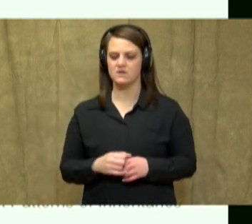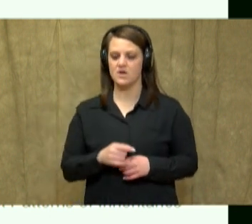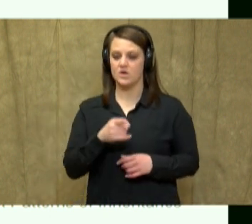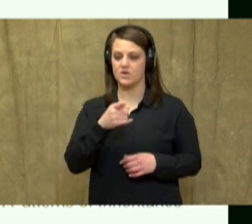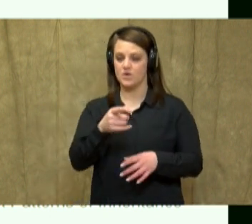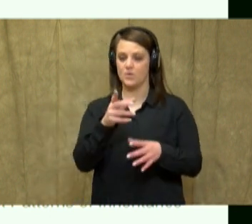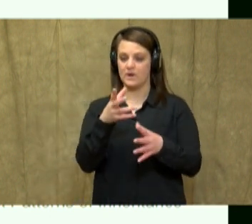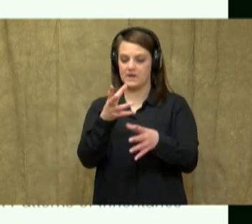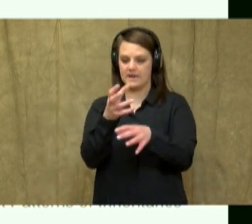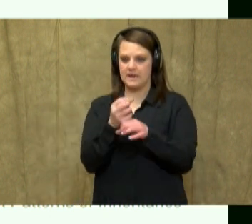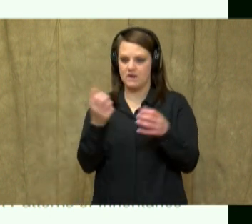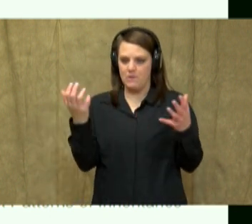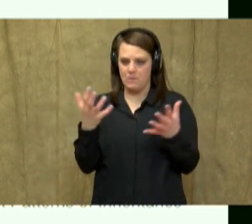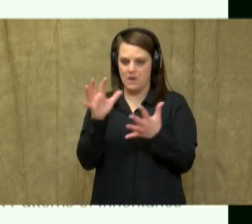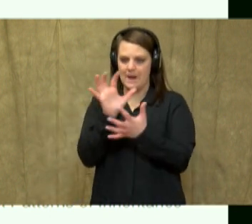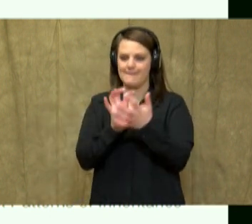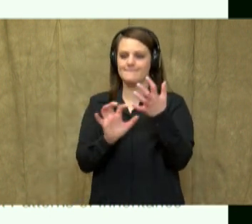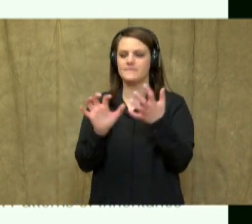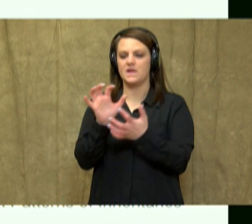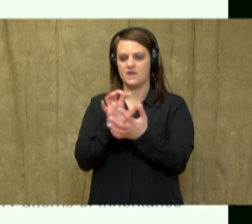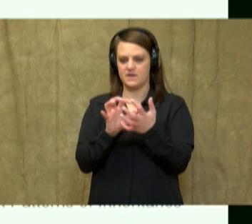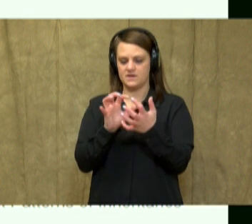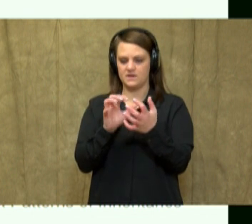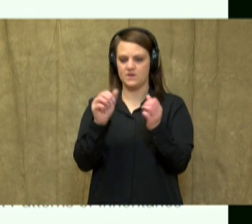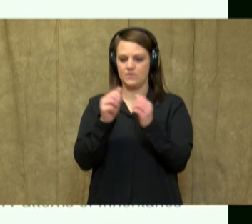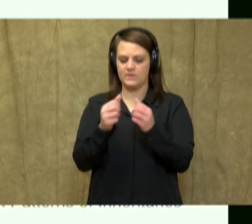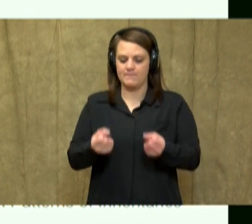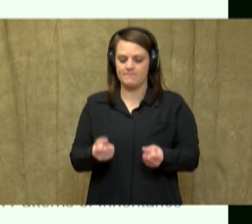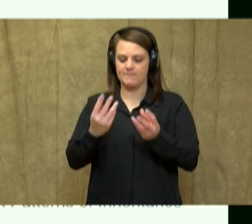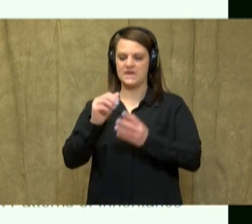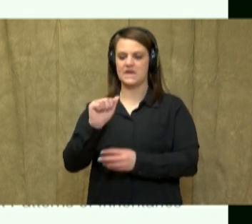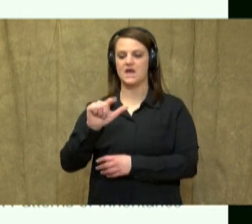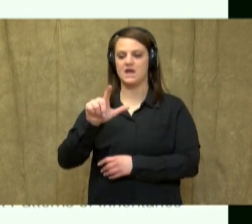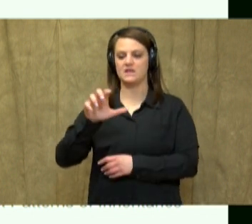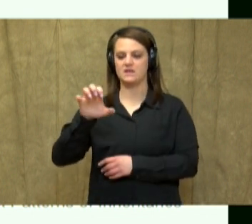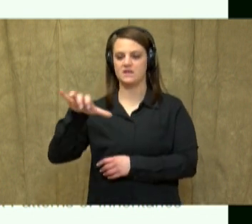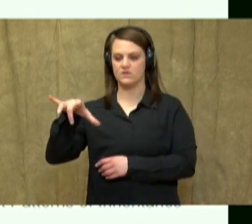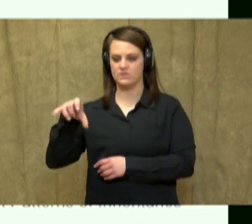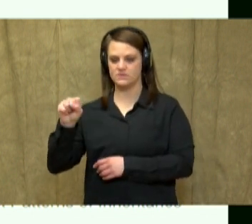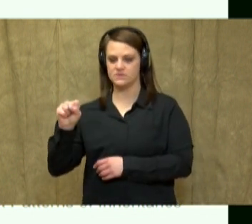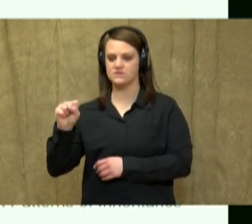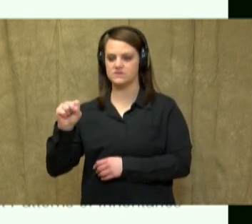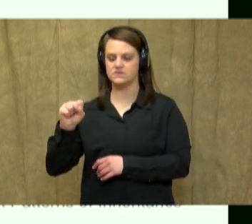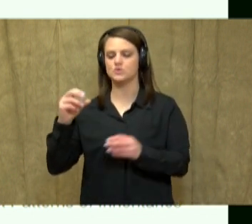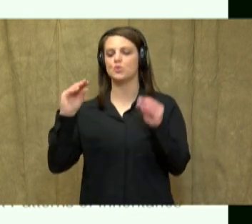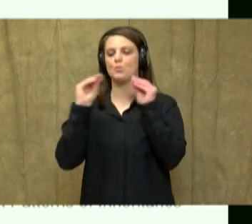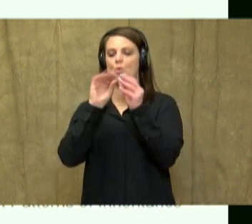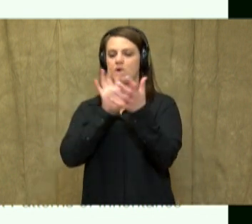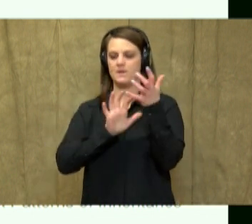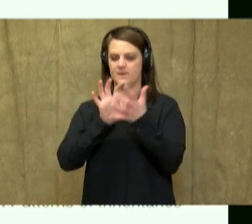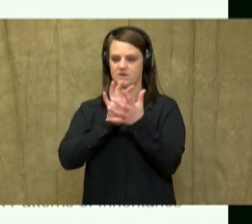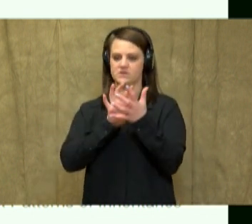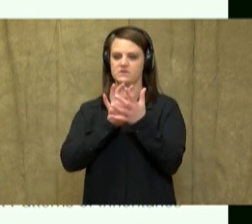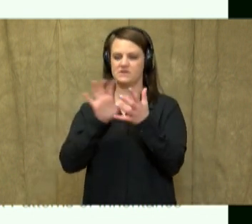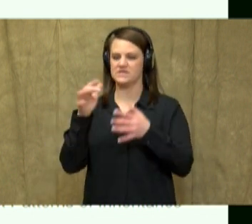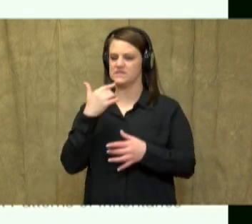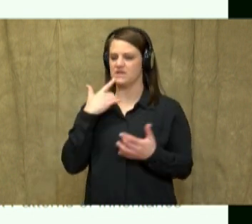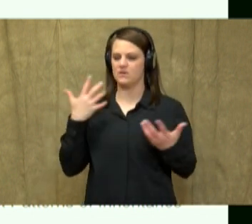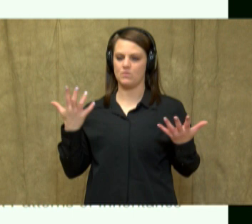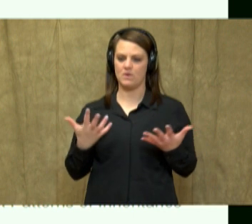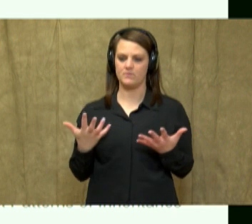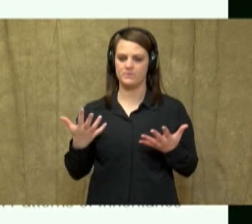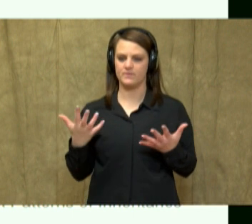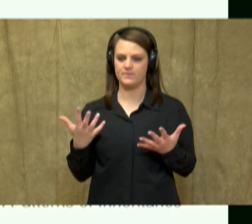going to get a blend of these traits, but with multiple alleles just means we have multiple versions, and so you get more combinations. And all this is saying